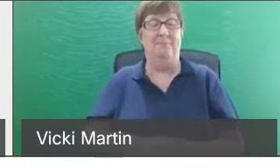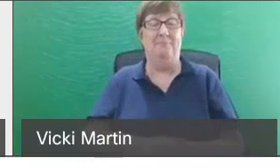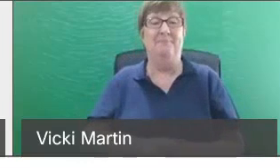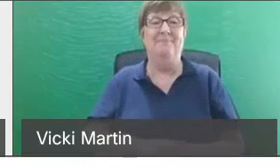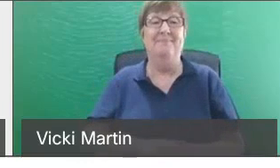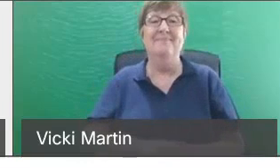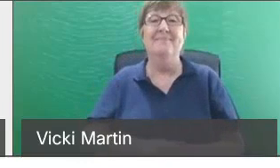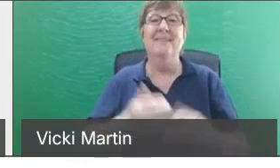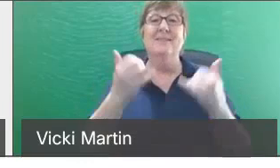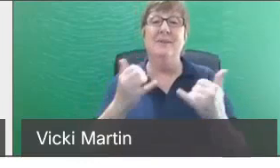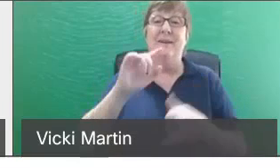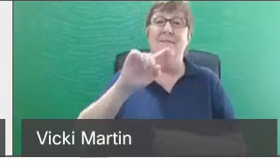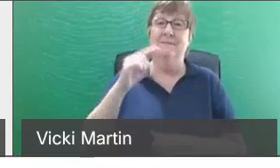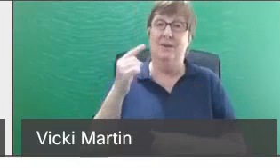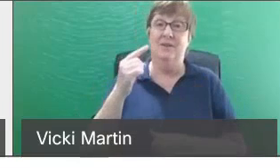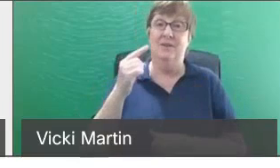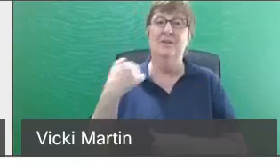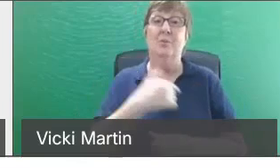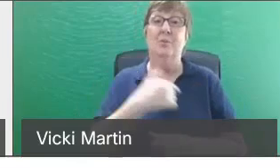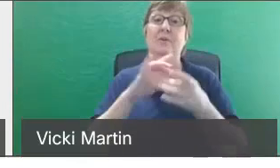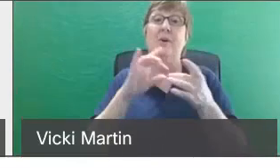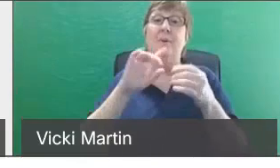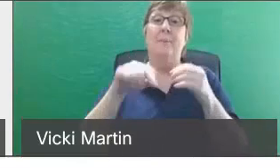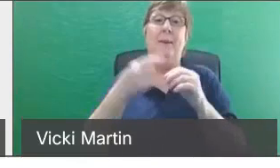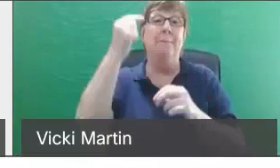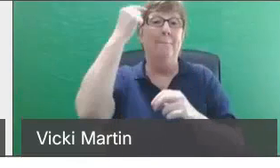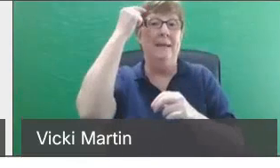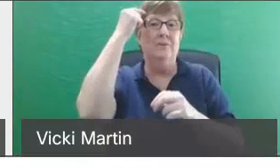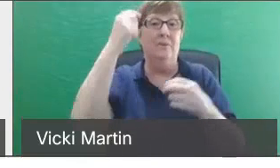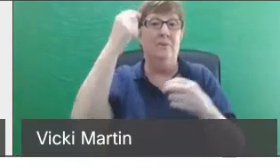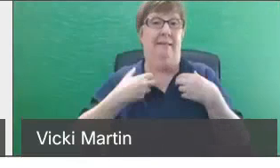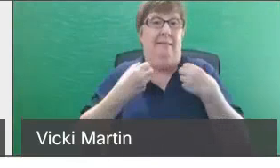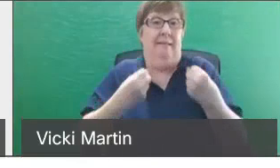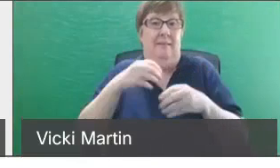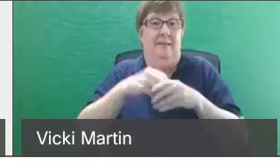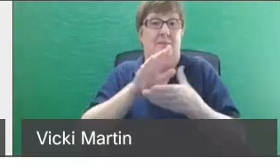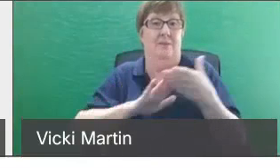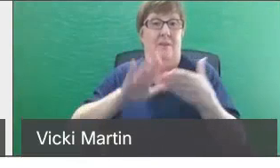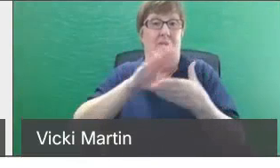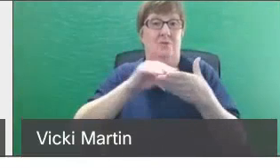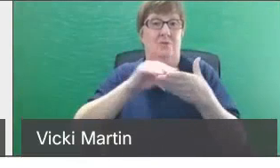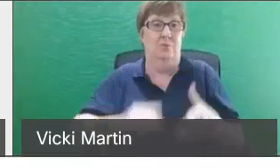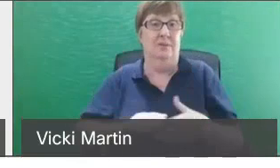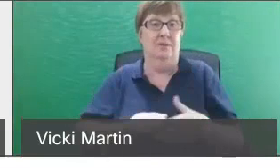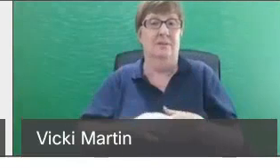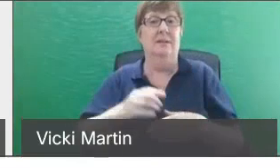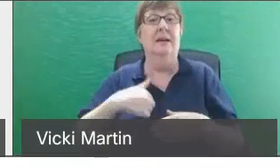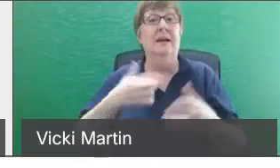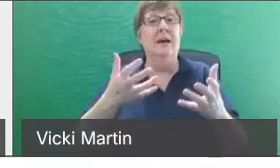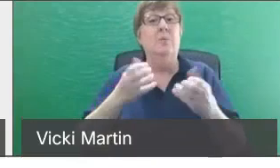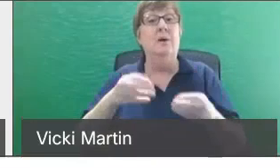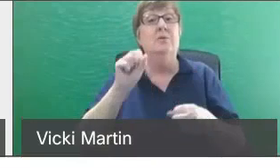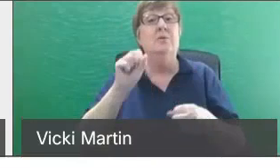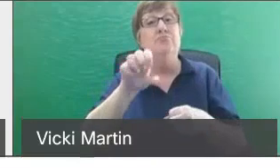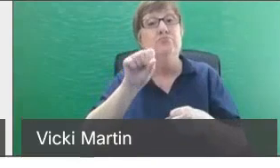So first things first, we're talking about mental health in college students. I just want to give you a few statistics of why